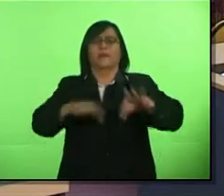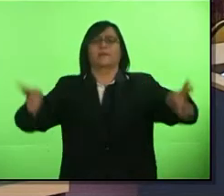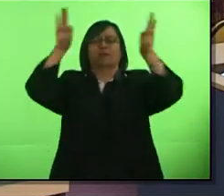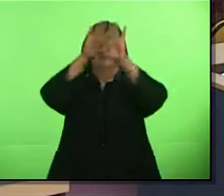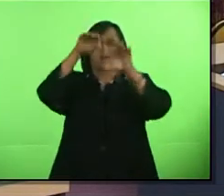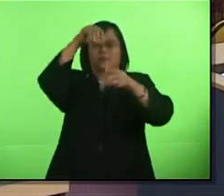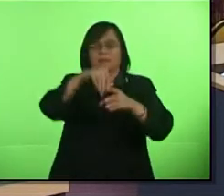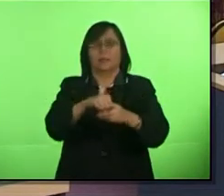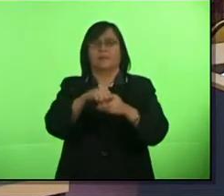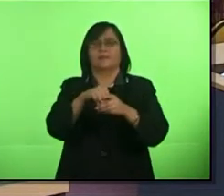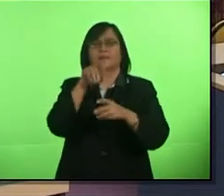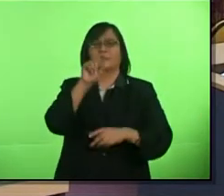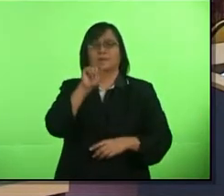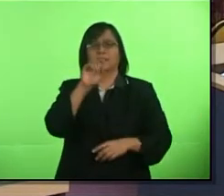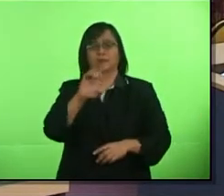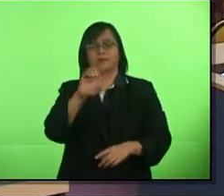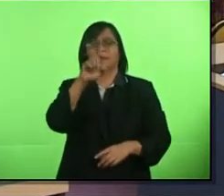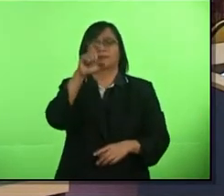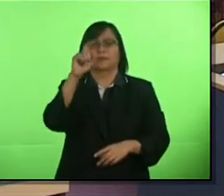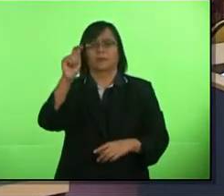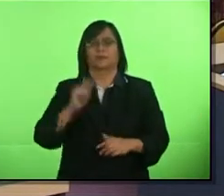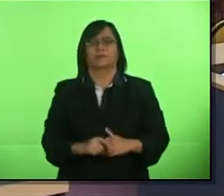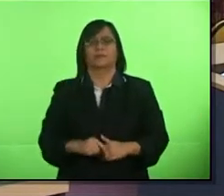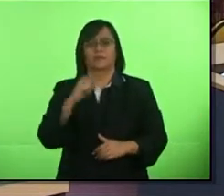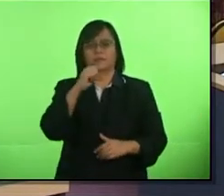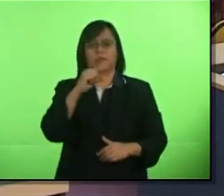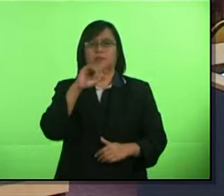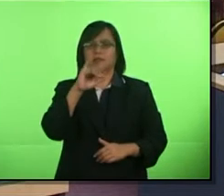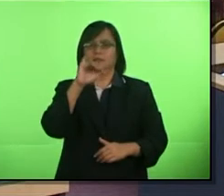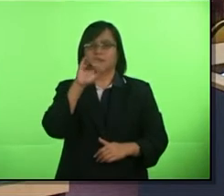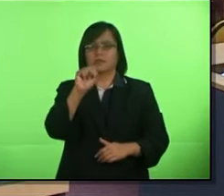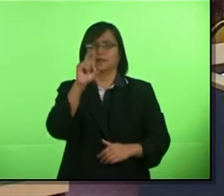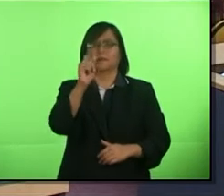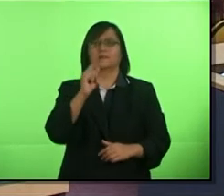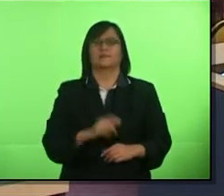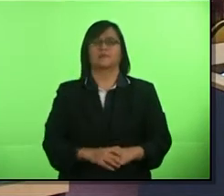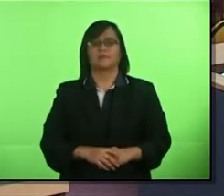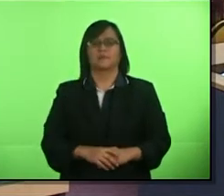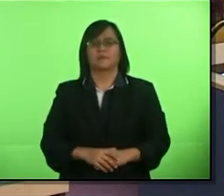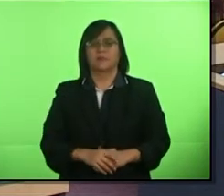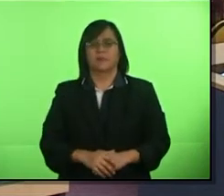Gist. G-I-S-T. General impression of the text.